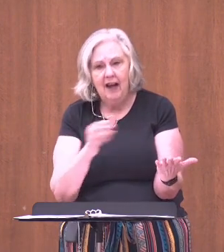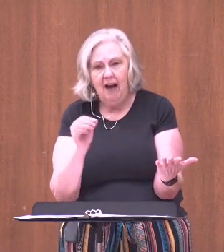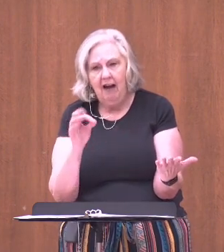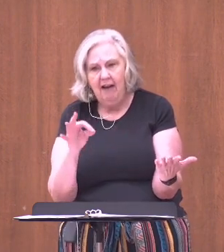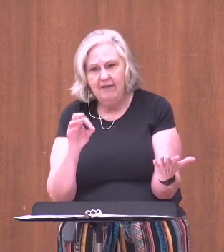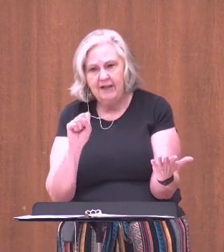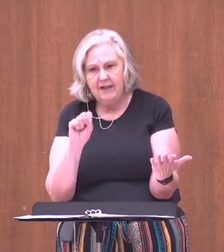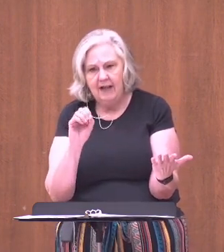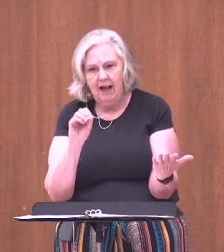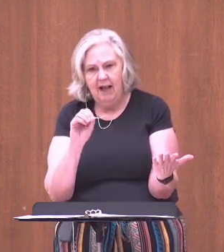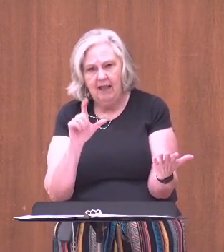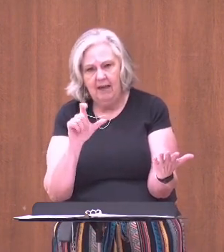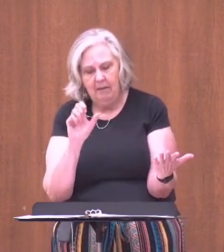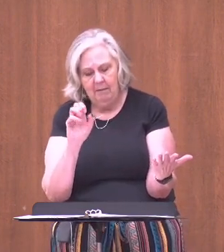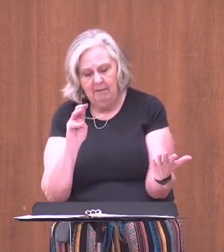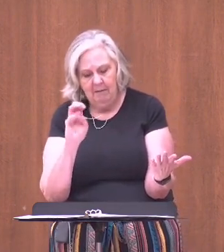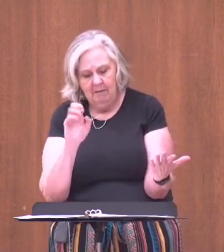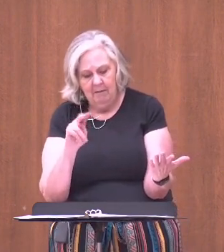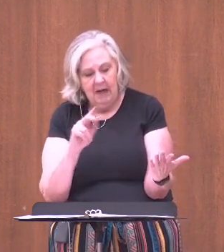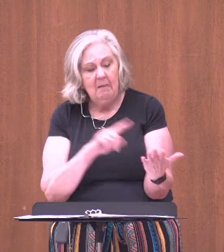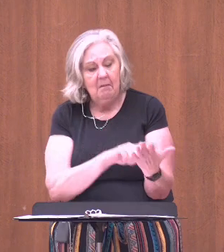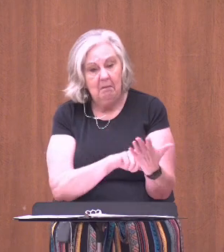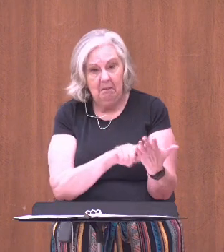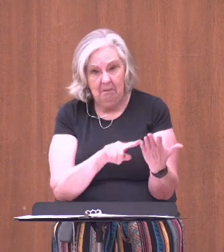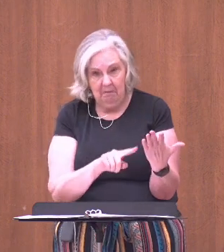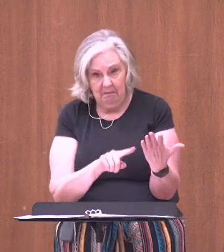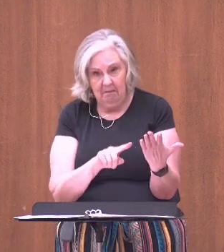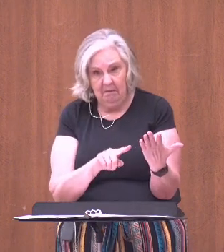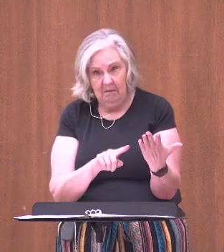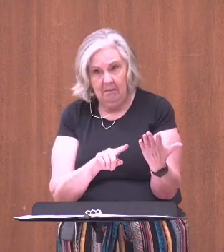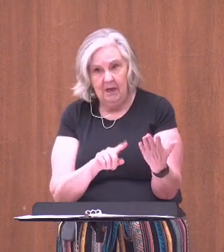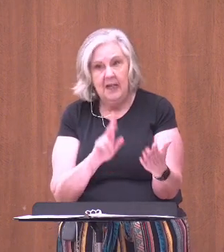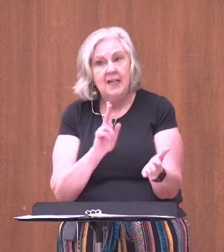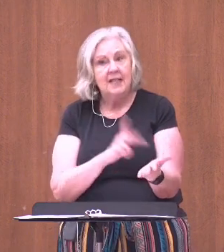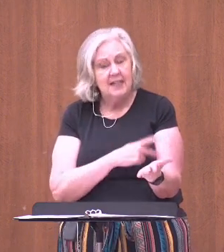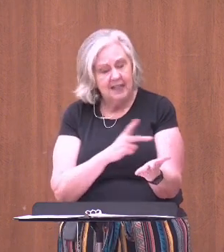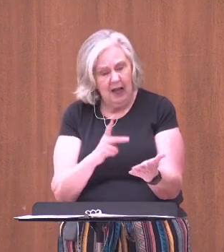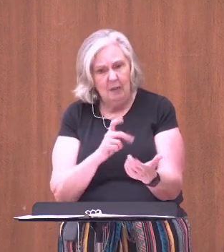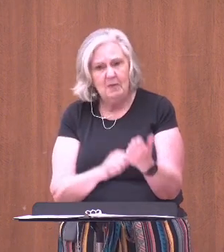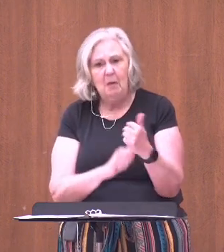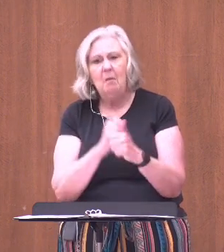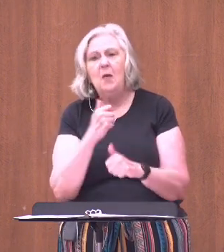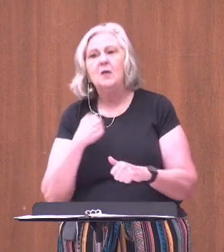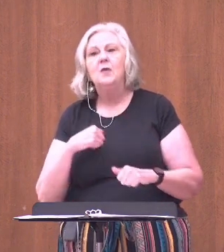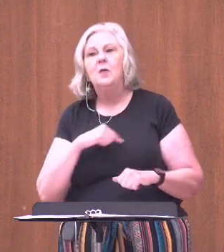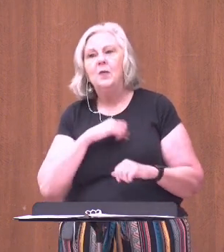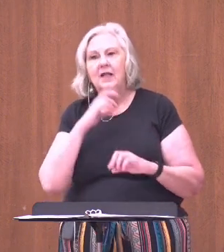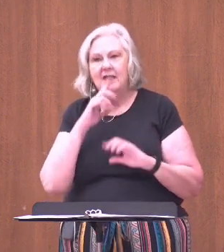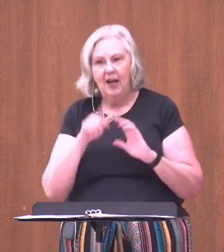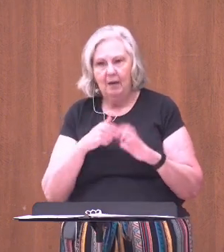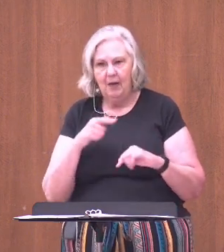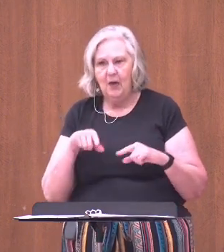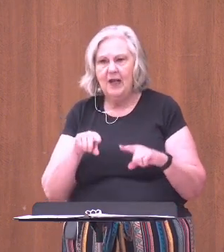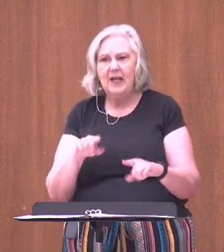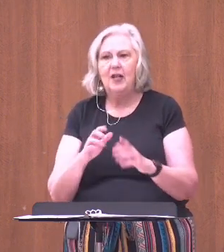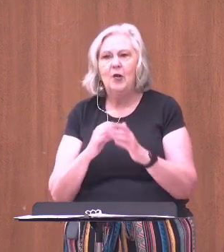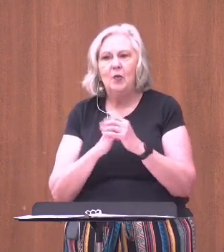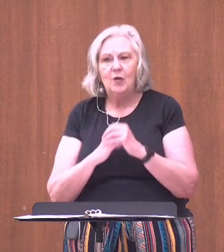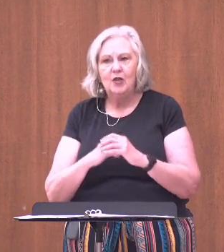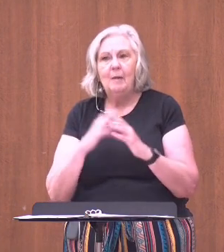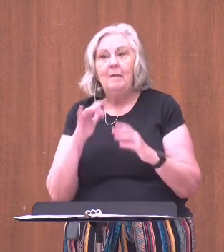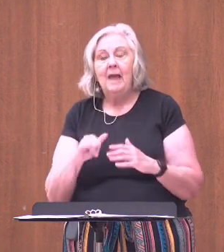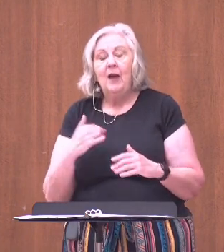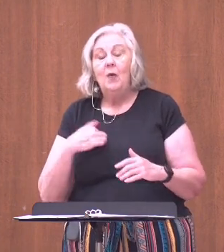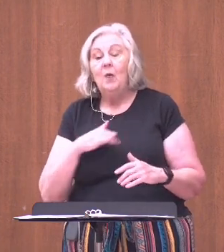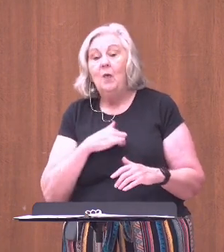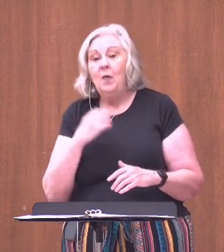airtime in our worship, but especially the book of Psalms. It is most every week in worship when we recite,